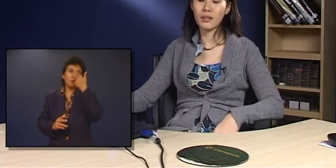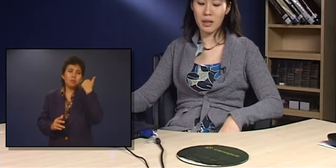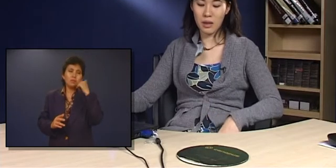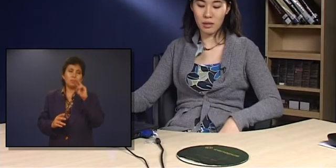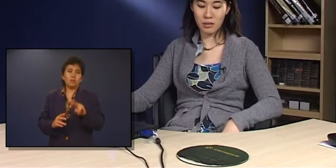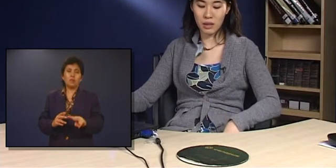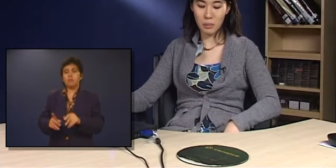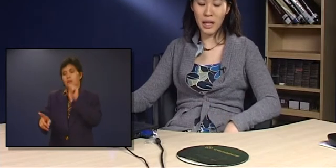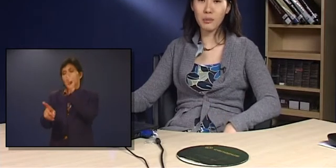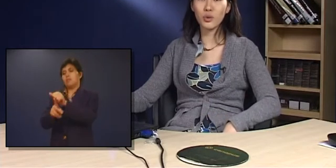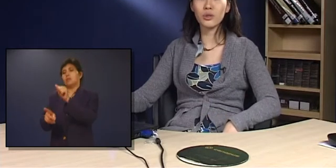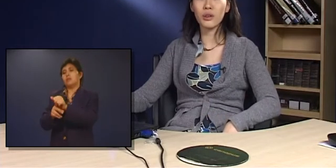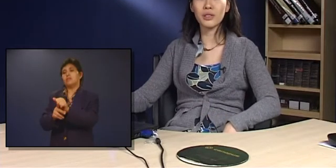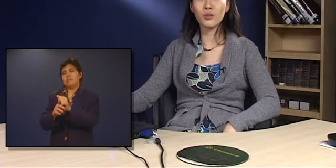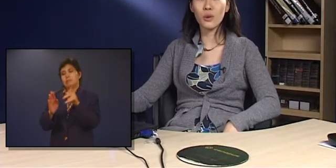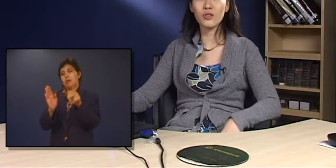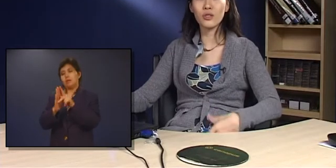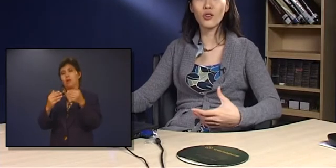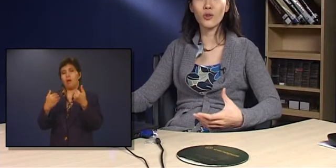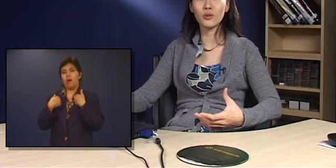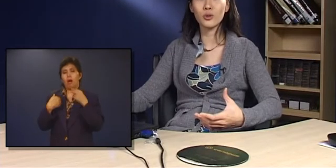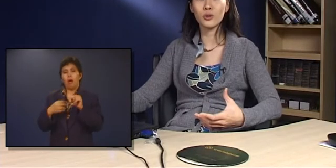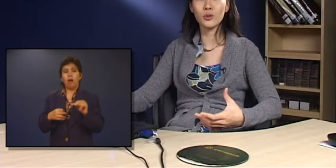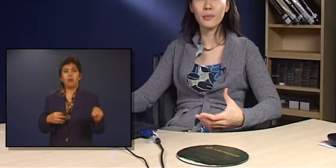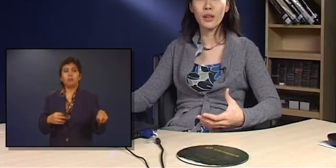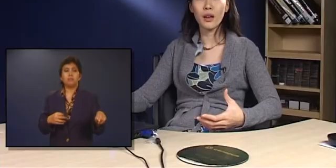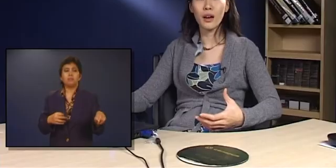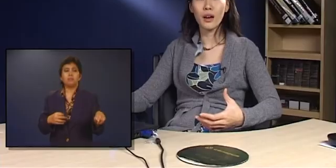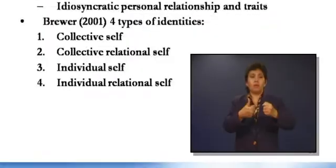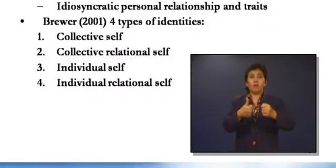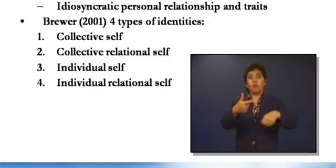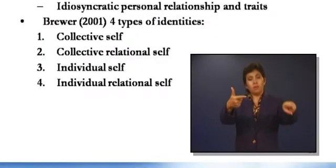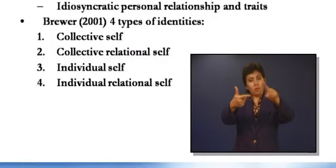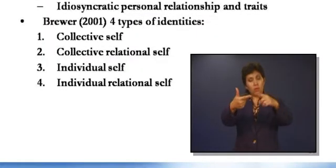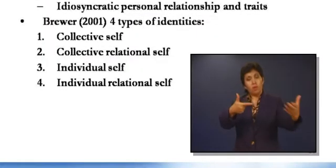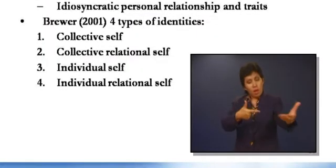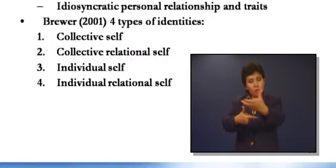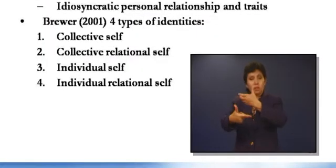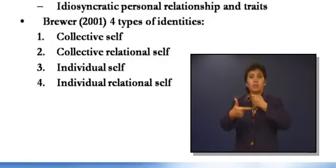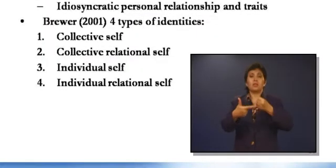well, and they blame most of the situation onto